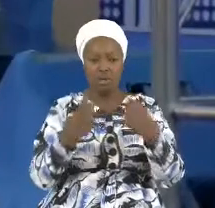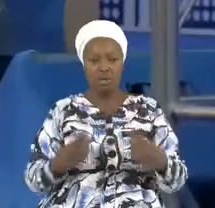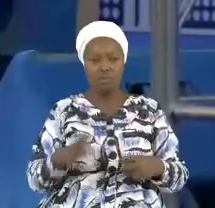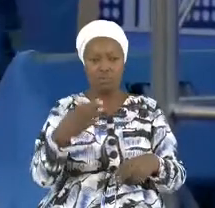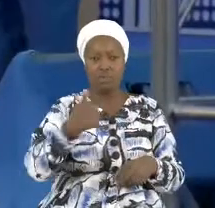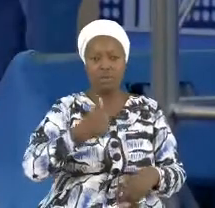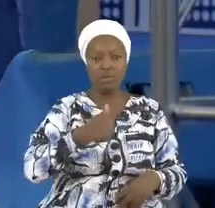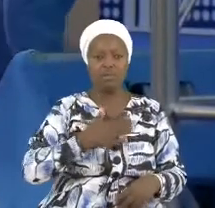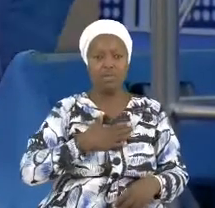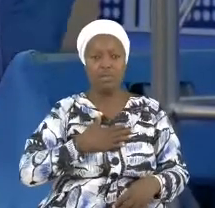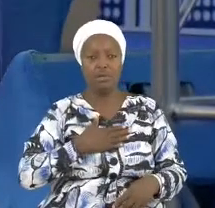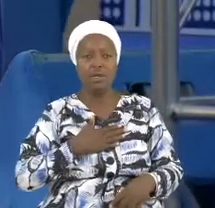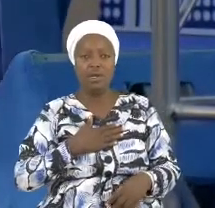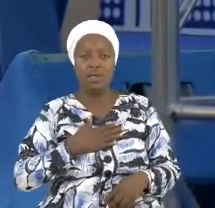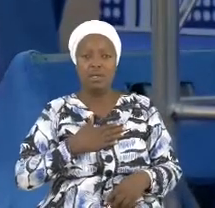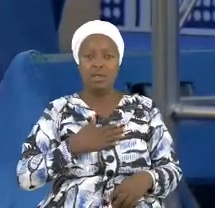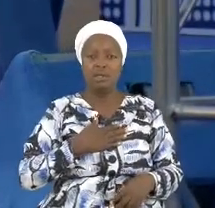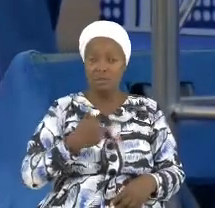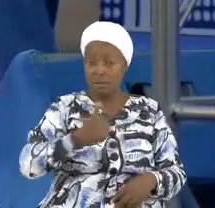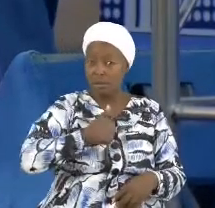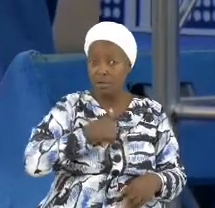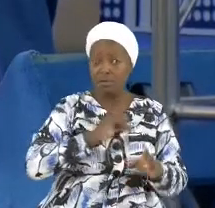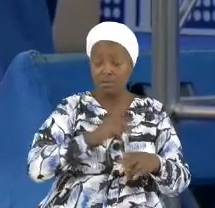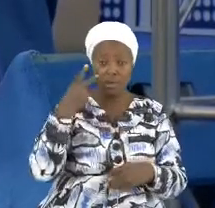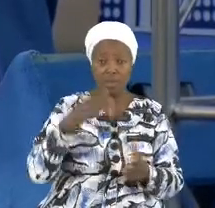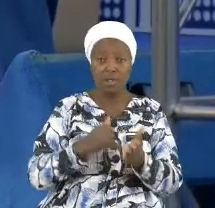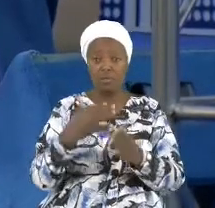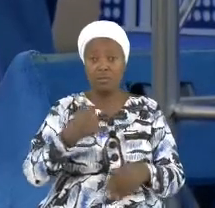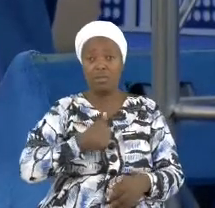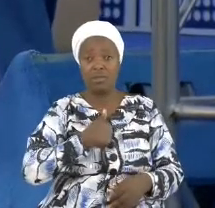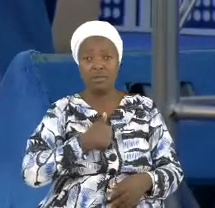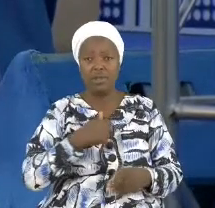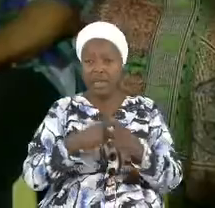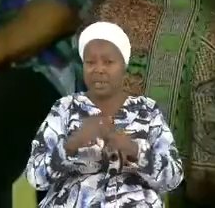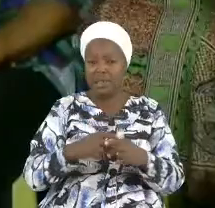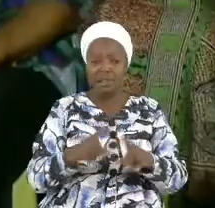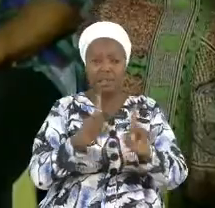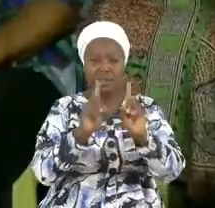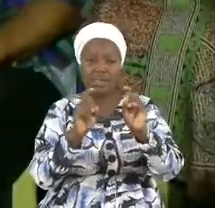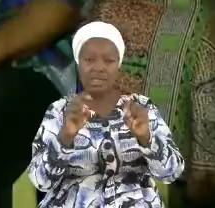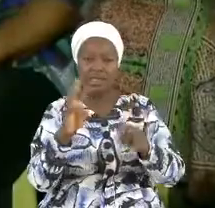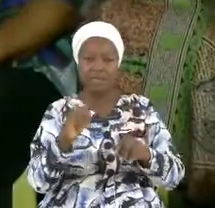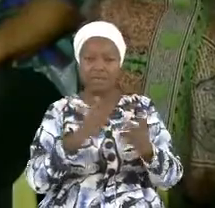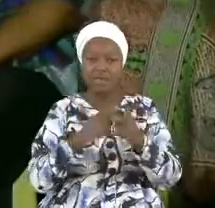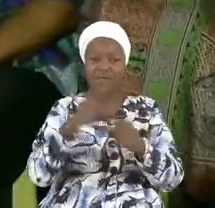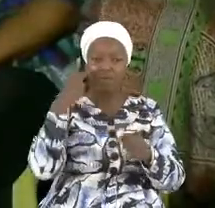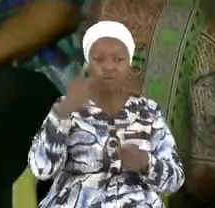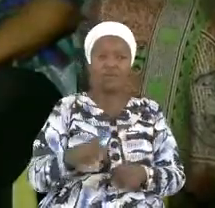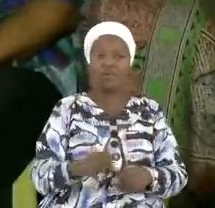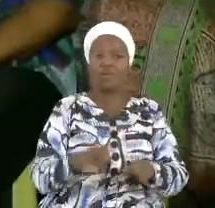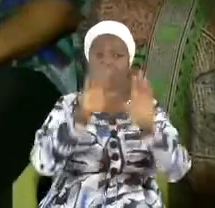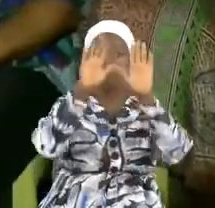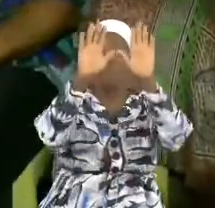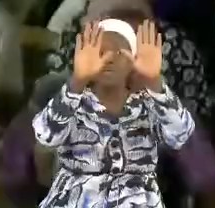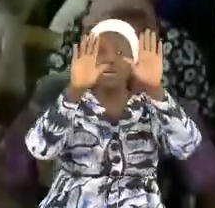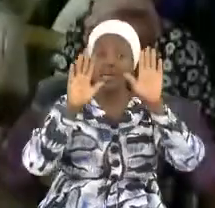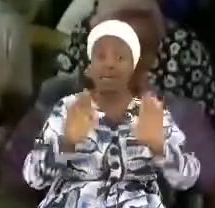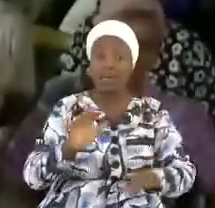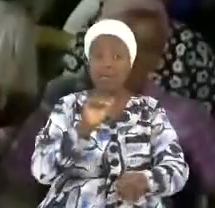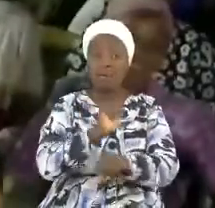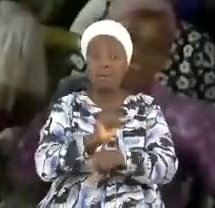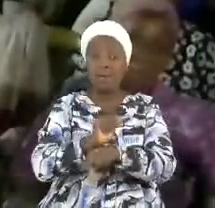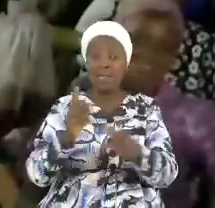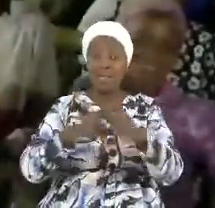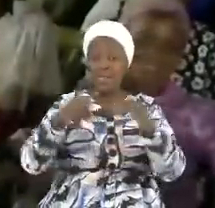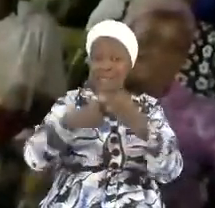them. He saw miracle, raw miracle. And they began to give testimony. To cut a